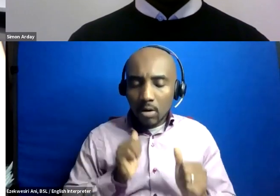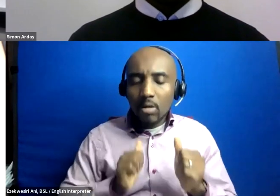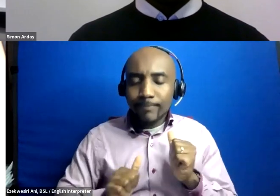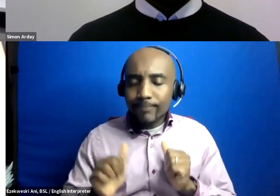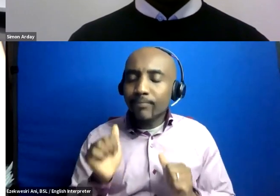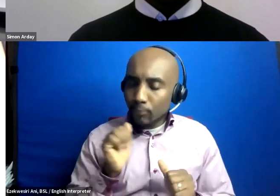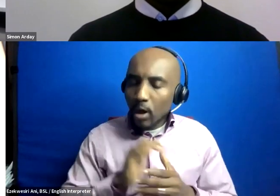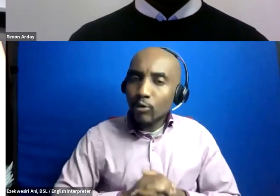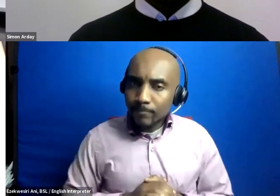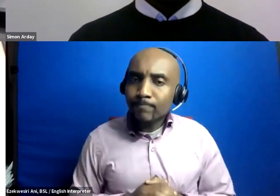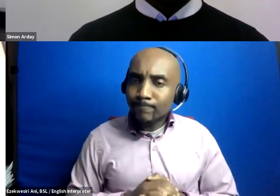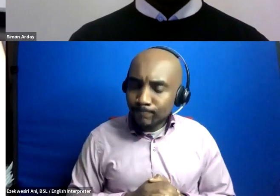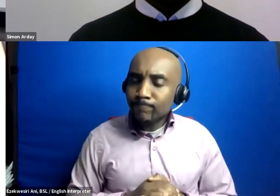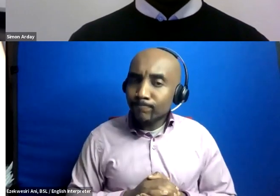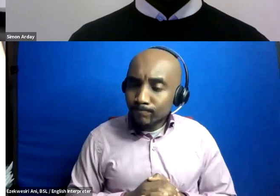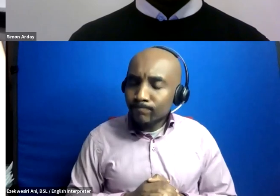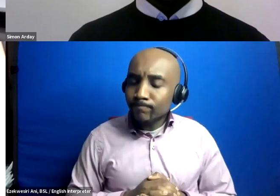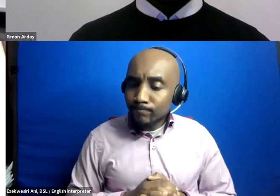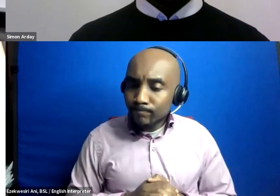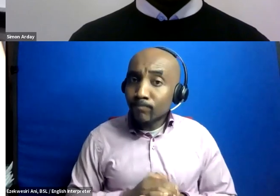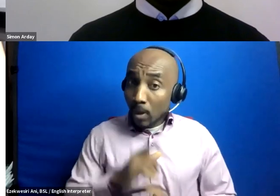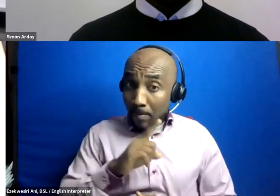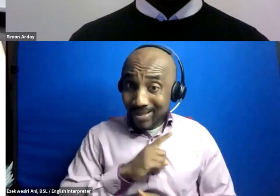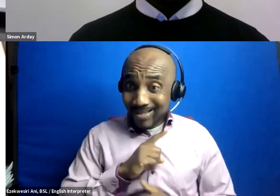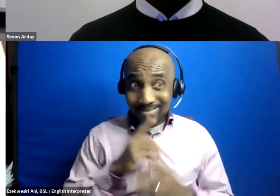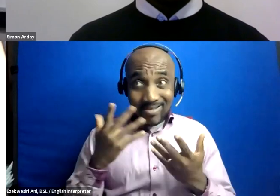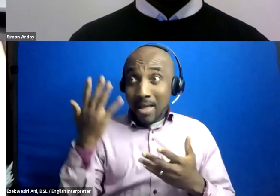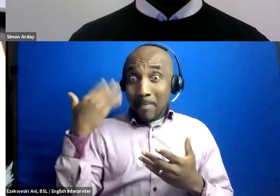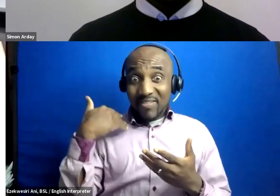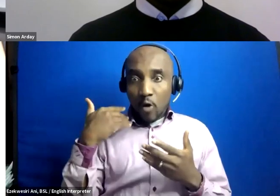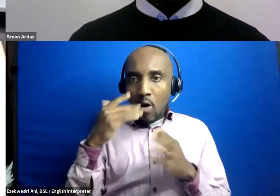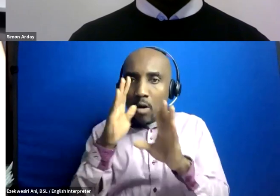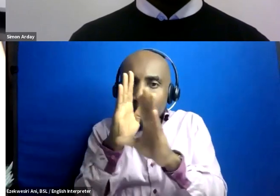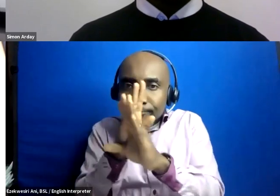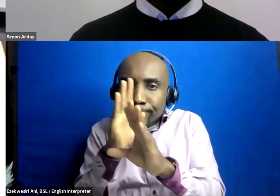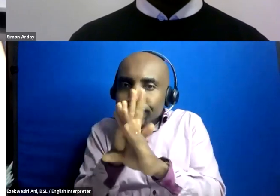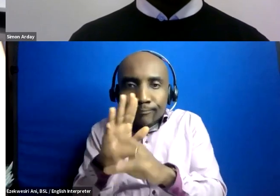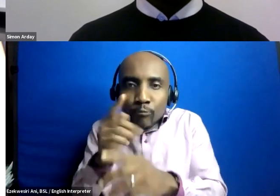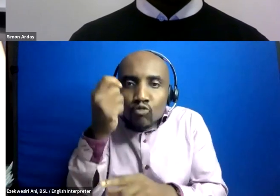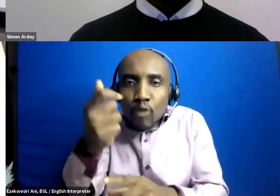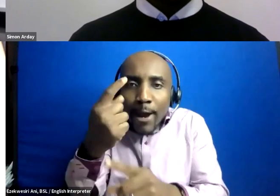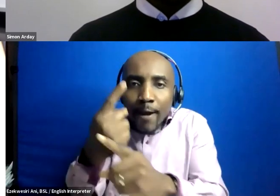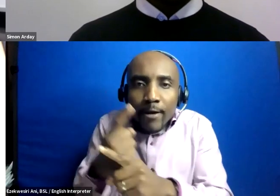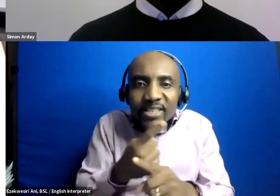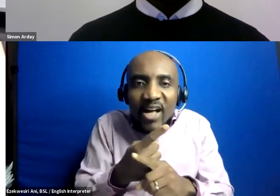that I've explained something which has previously been taboo, previously